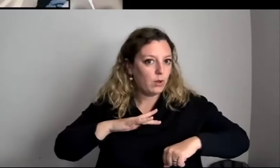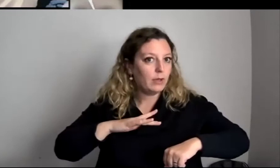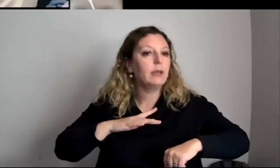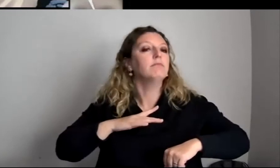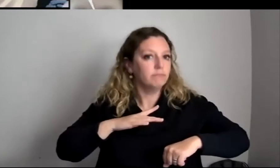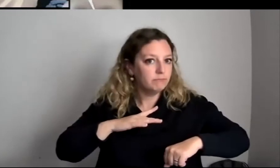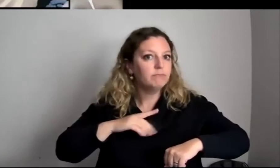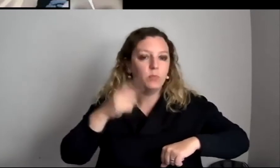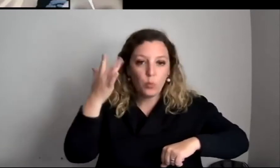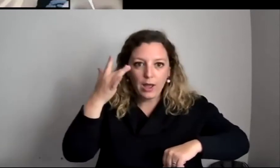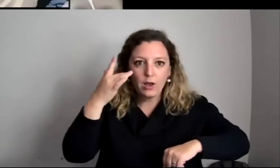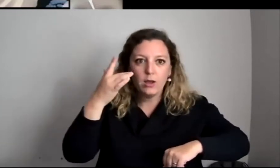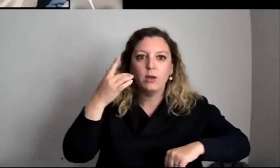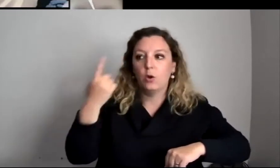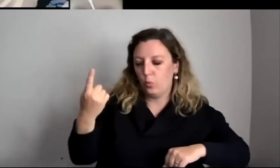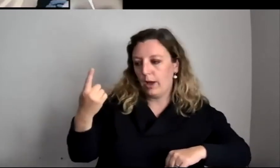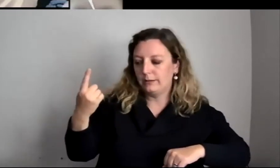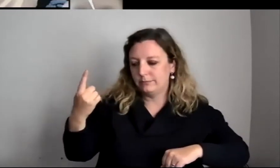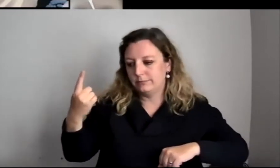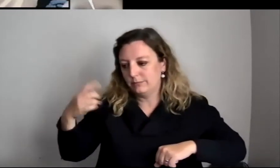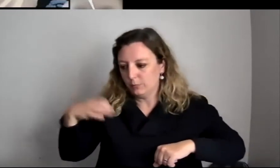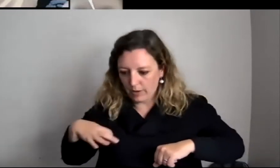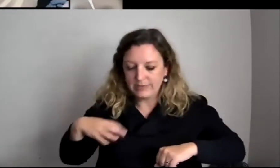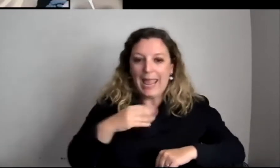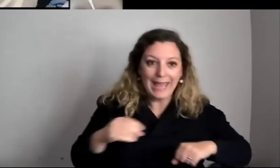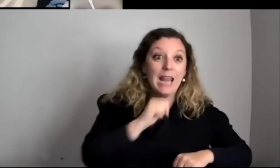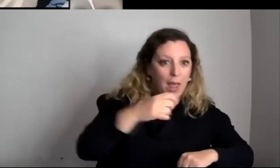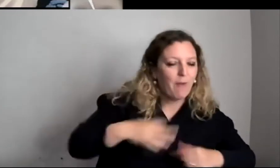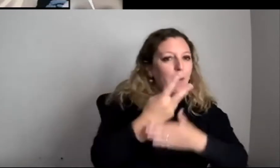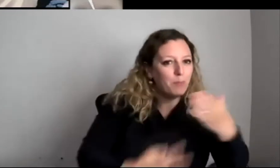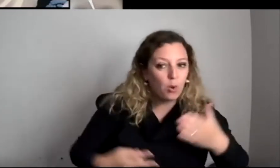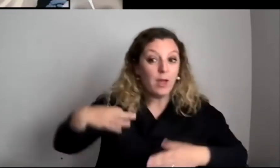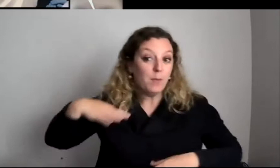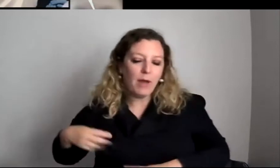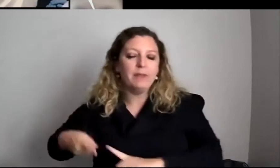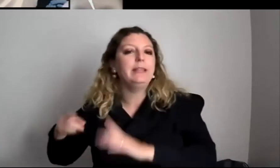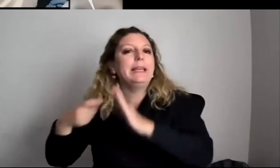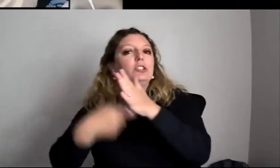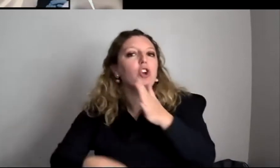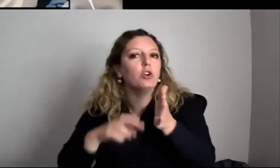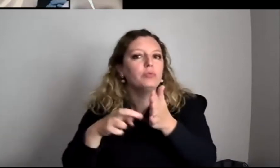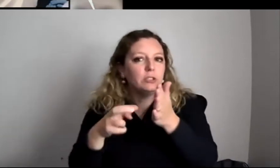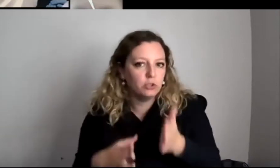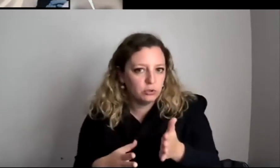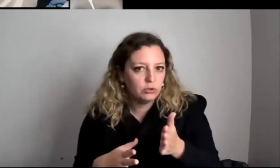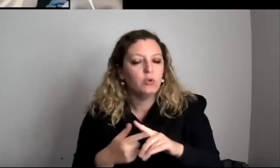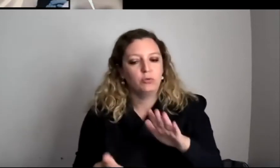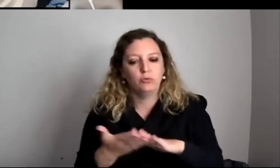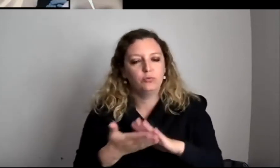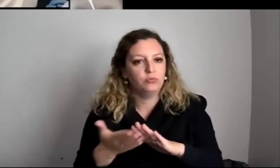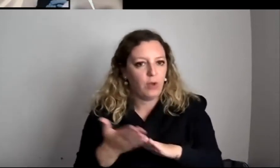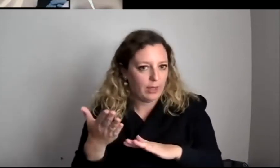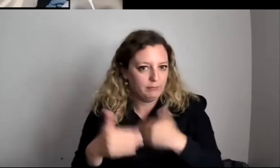that I guess one side is profit, one side is not for profit. The profit side is that Fidi is able to charge researchers to run their